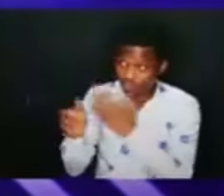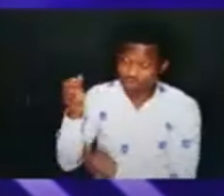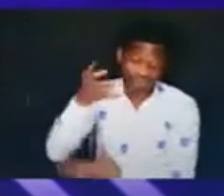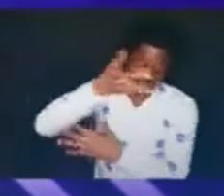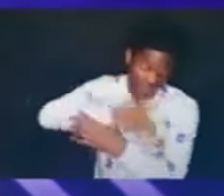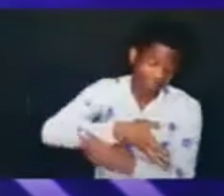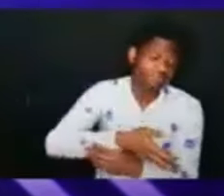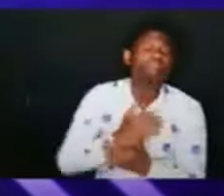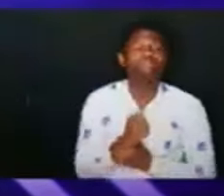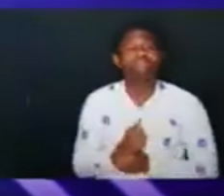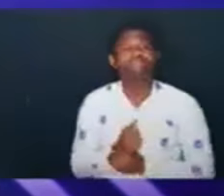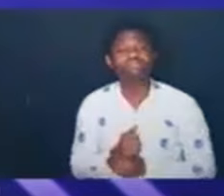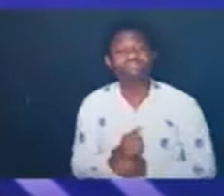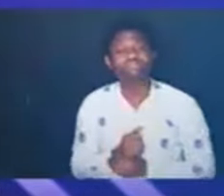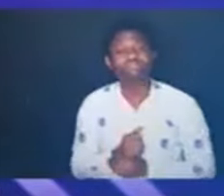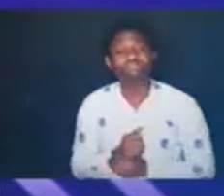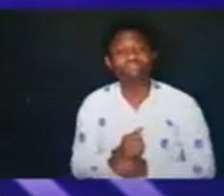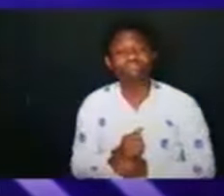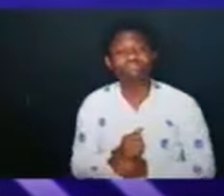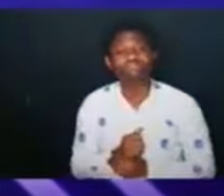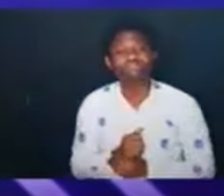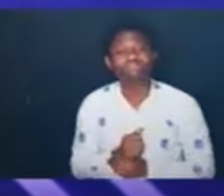bibia leye